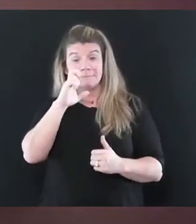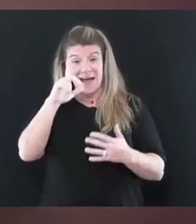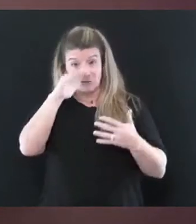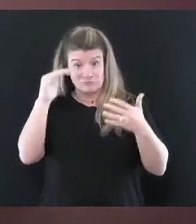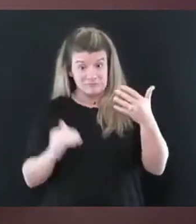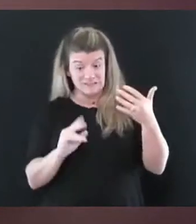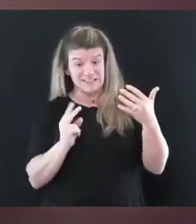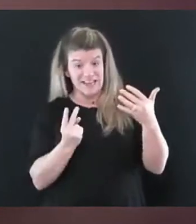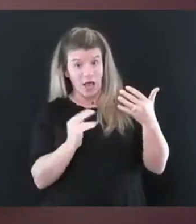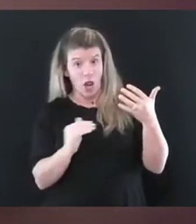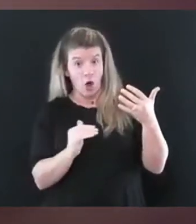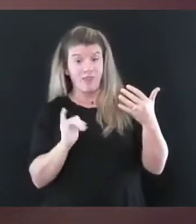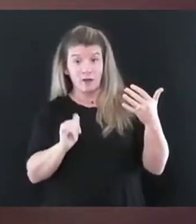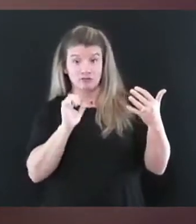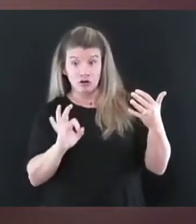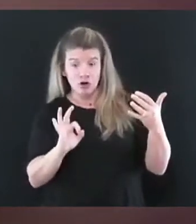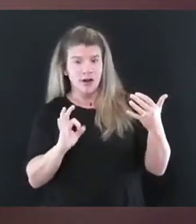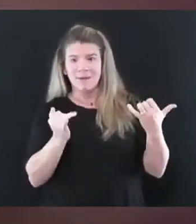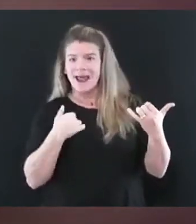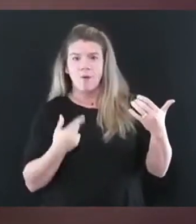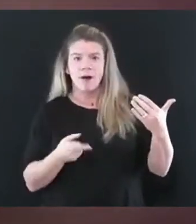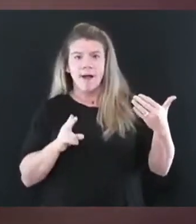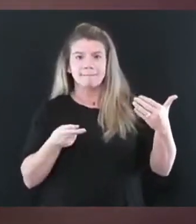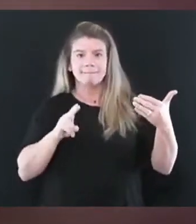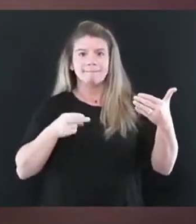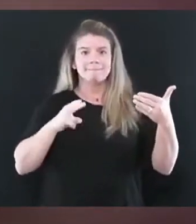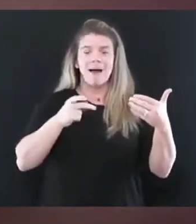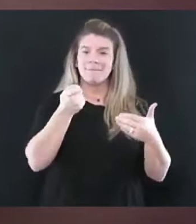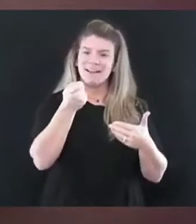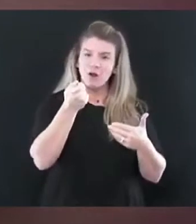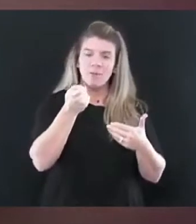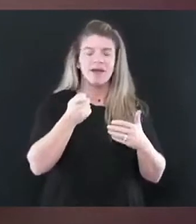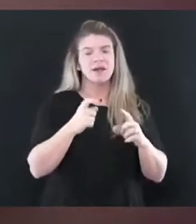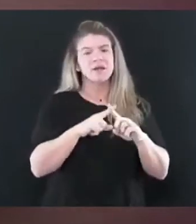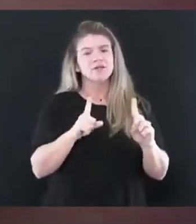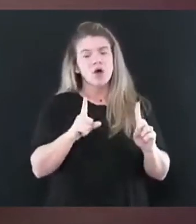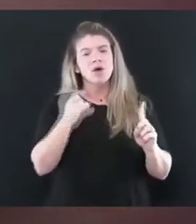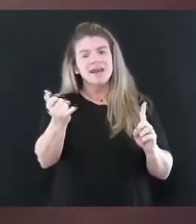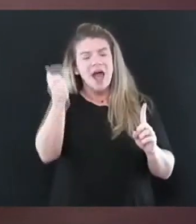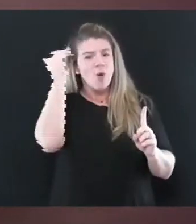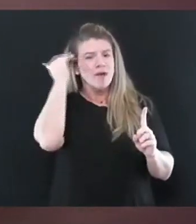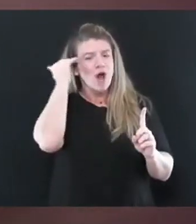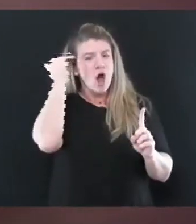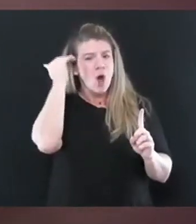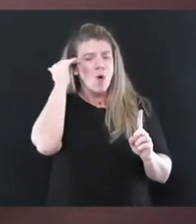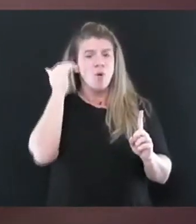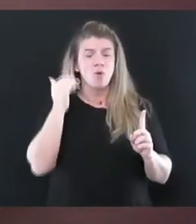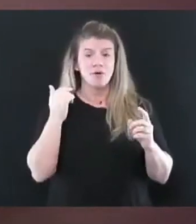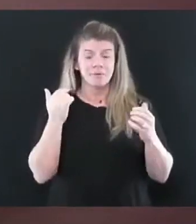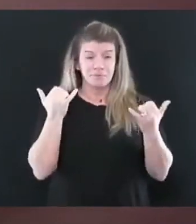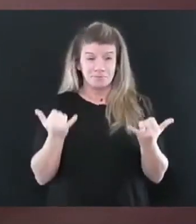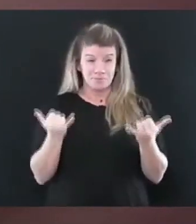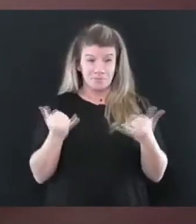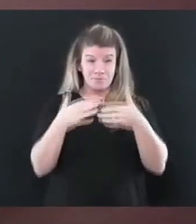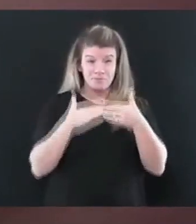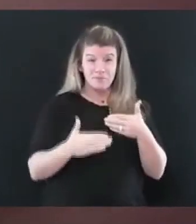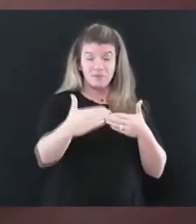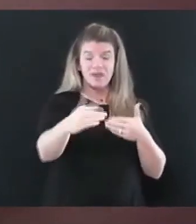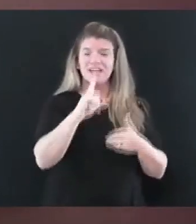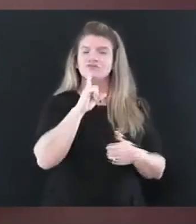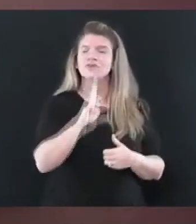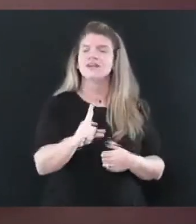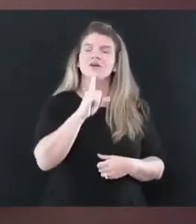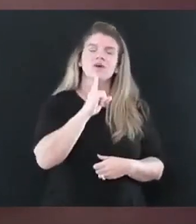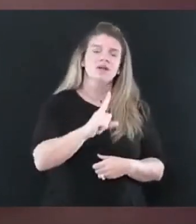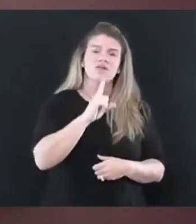well. And so I think that as we go forward, we know that it is extremely